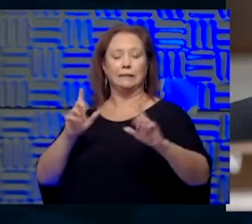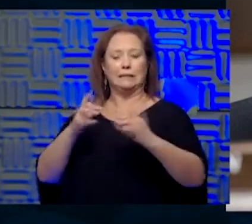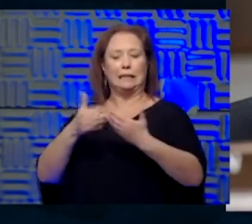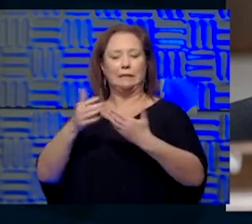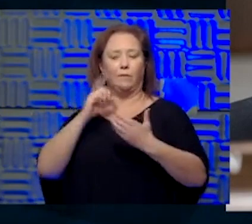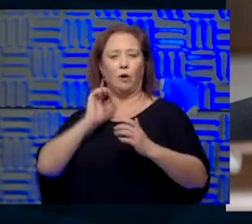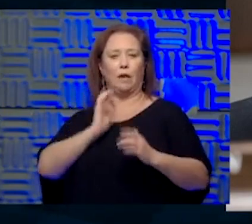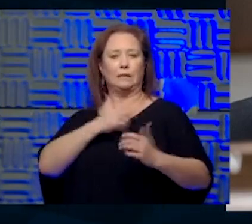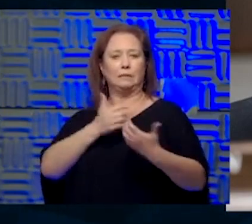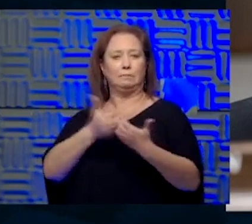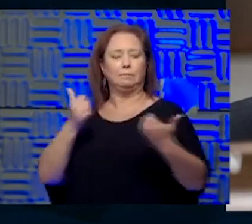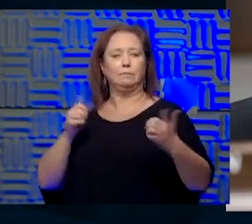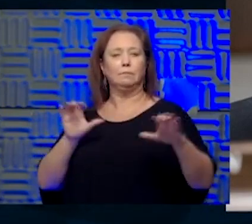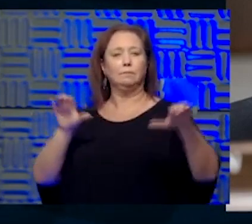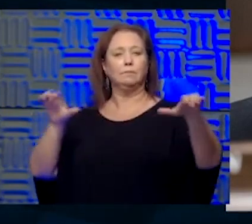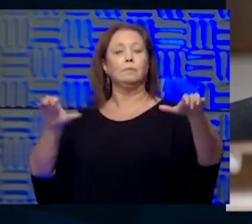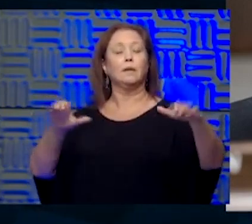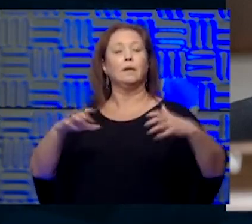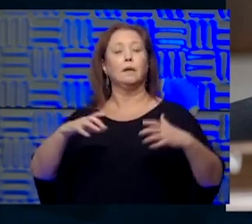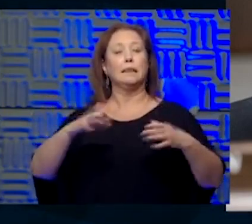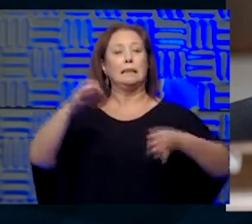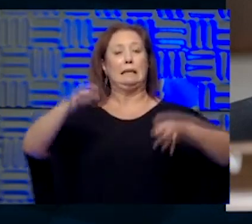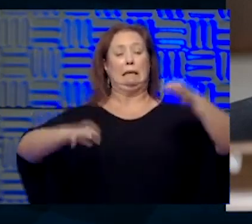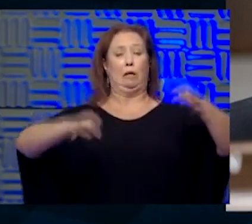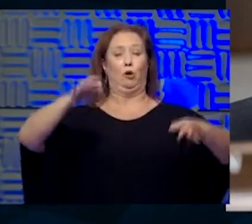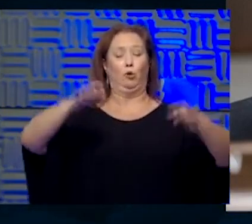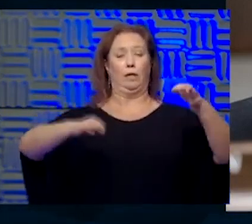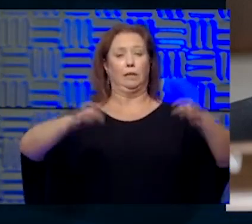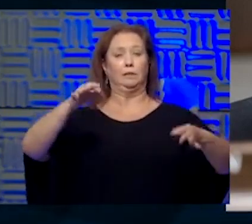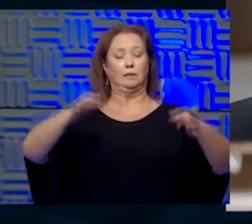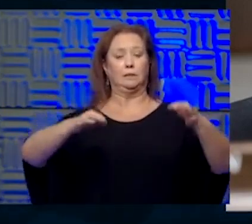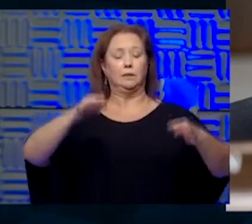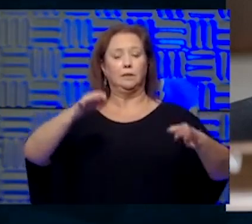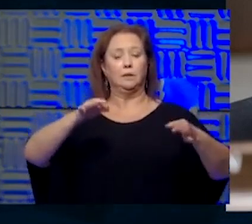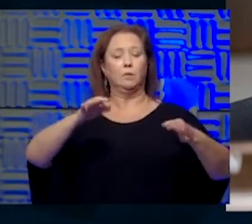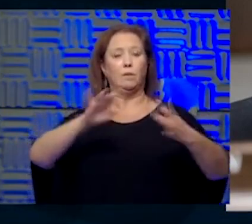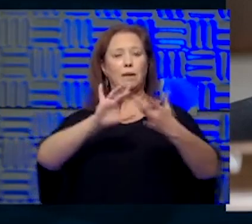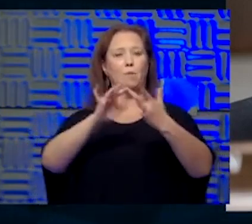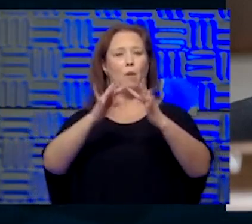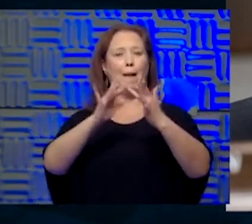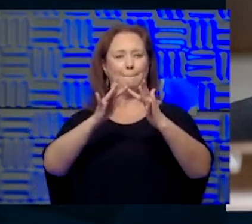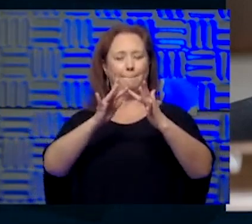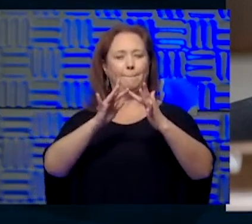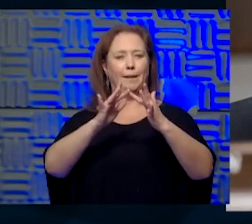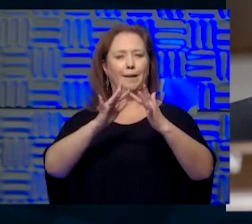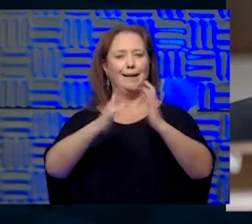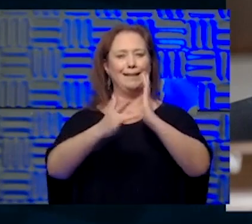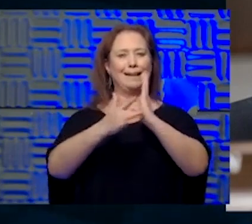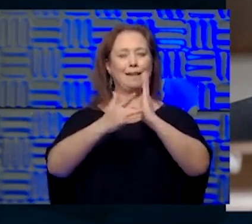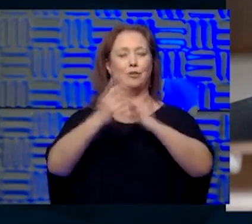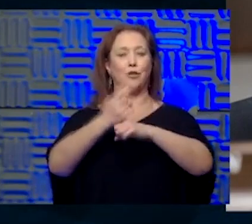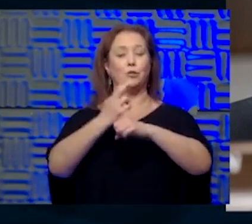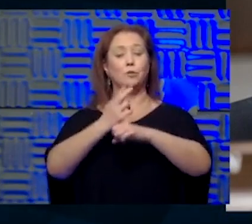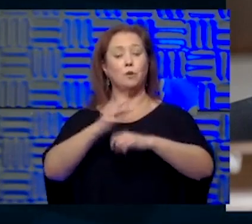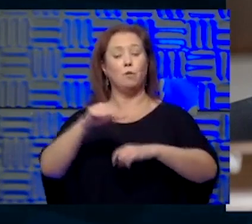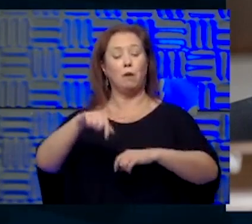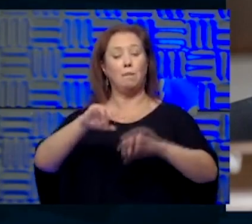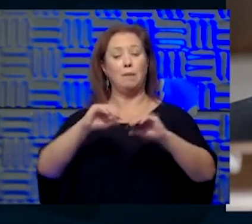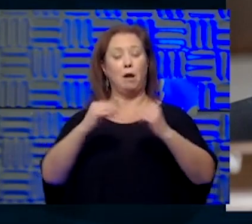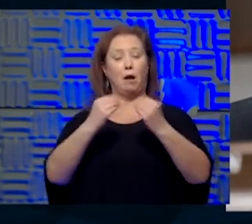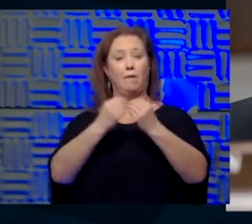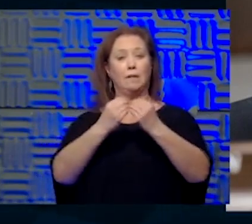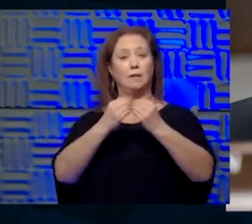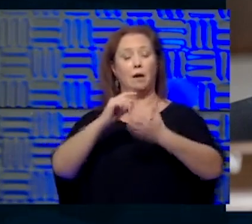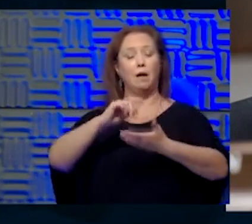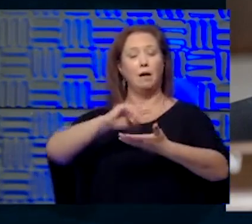talked about earlier have been done with web and technology. So I'm in my office on